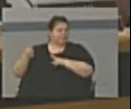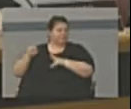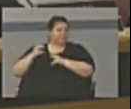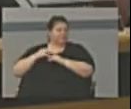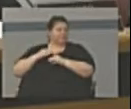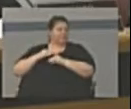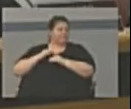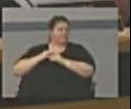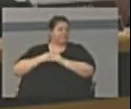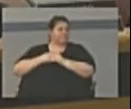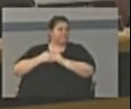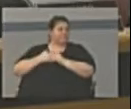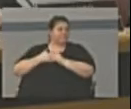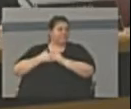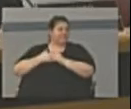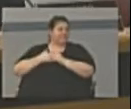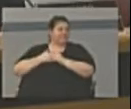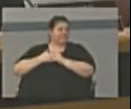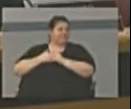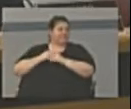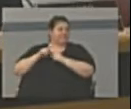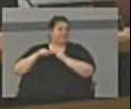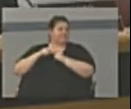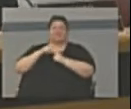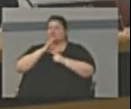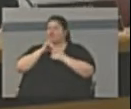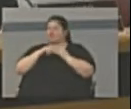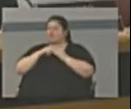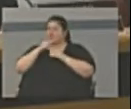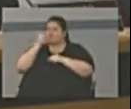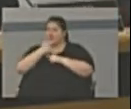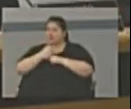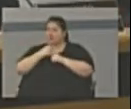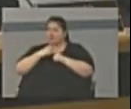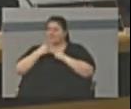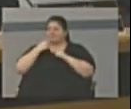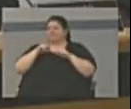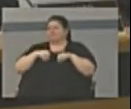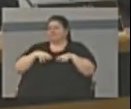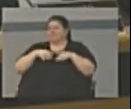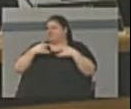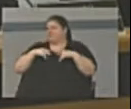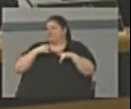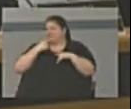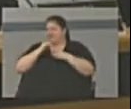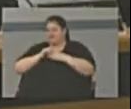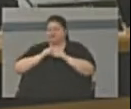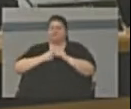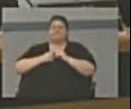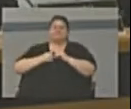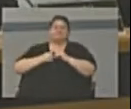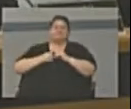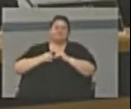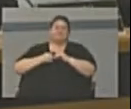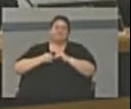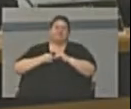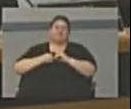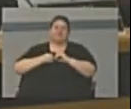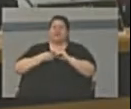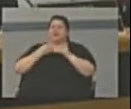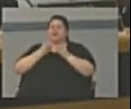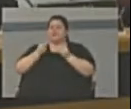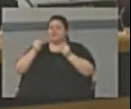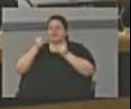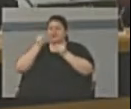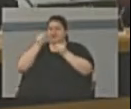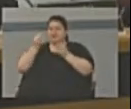better not say that, never mind. Just a couple of announcements. City Hall will be closed